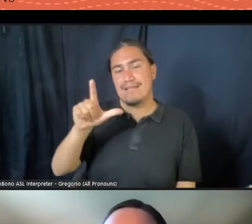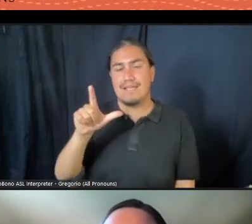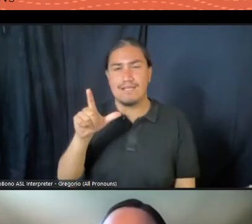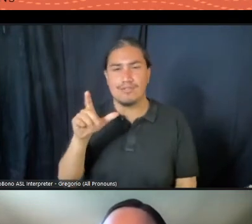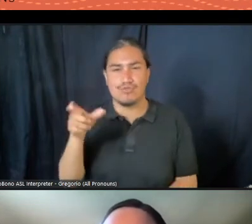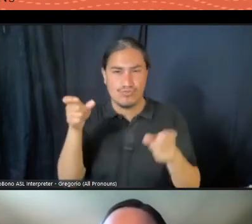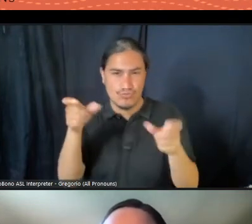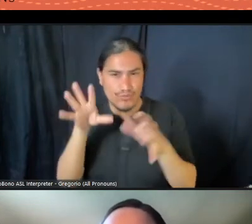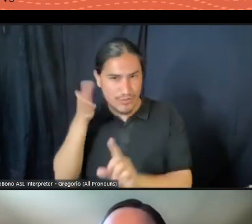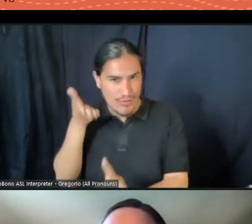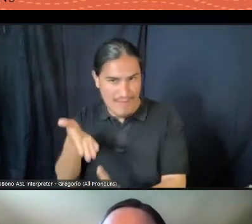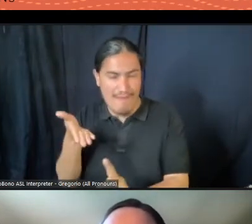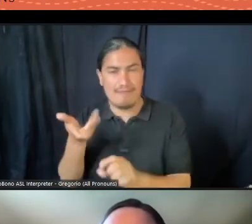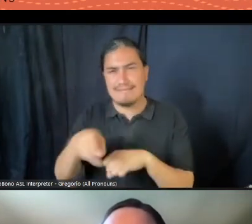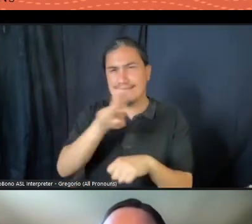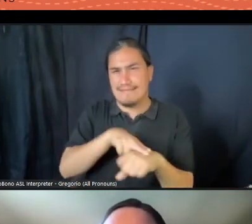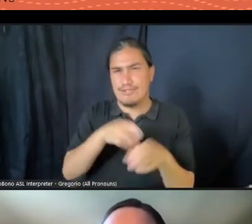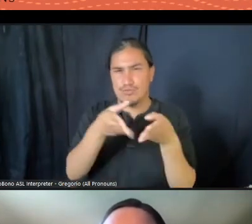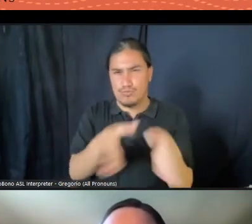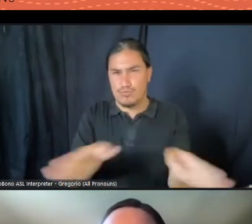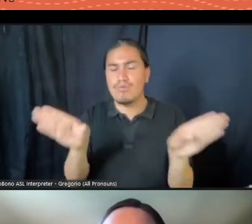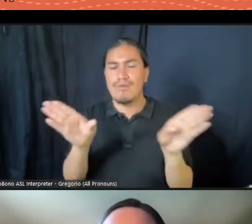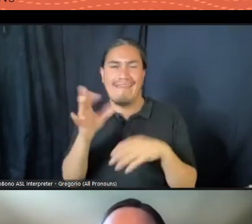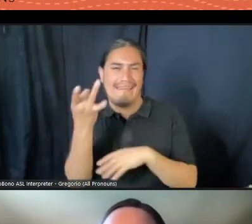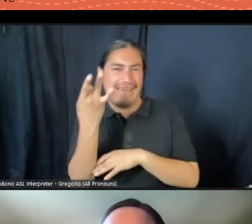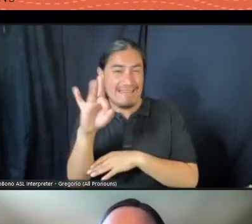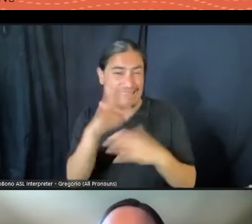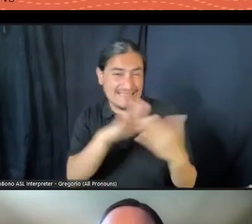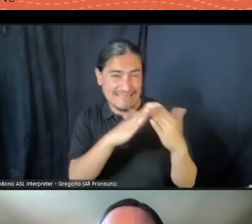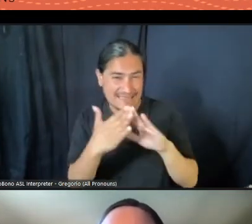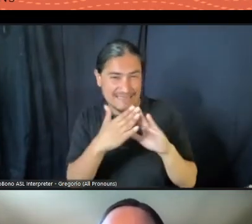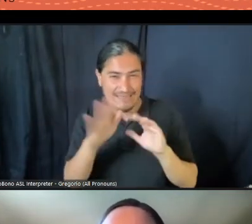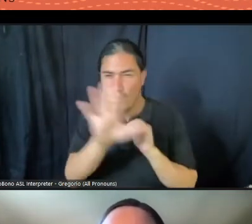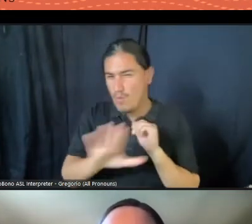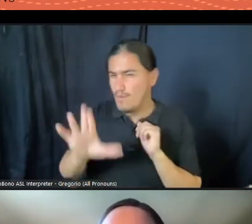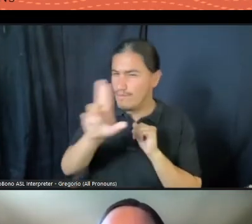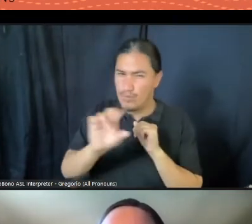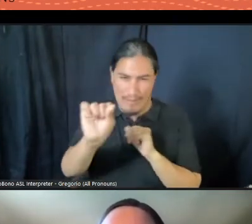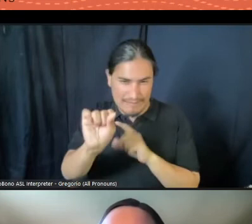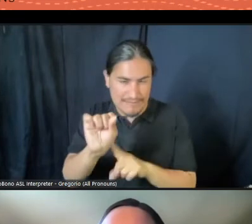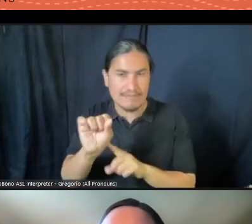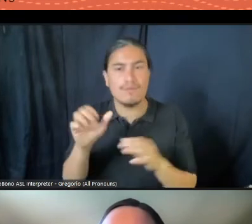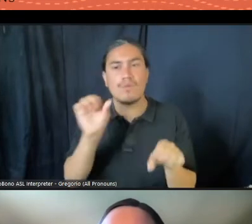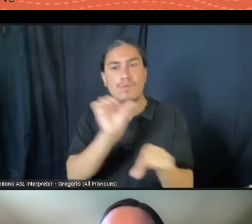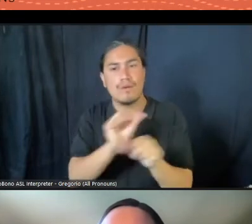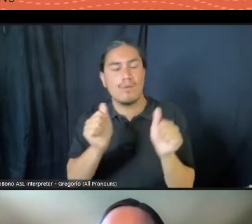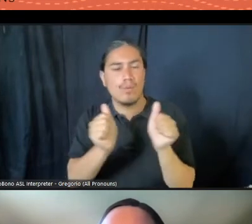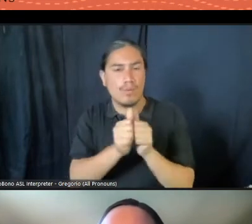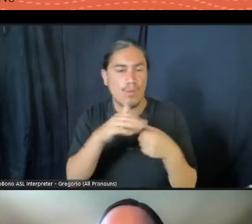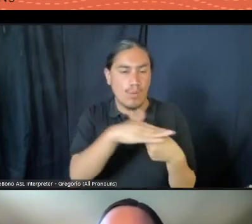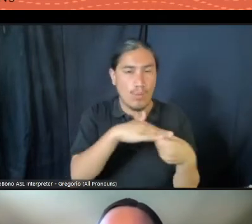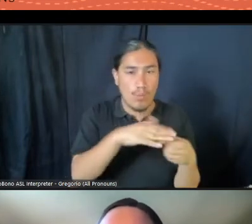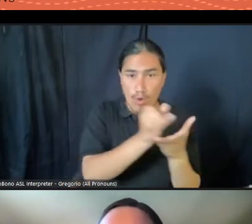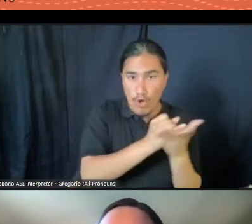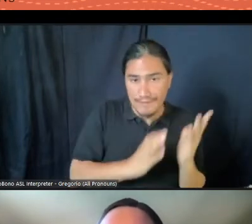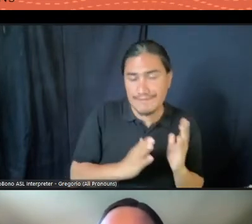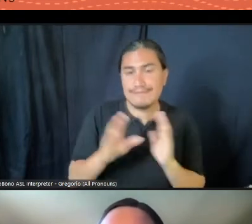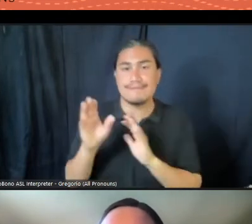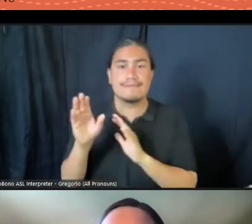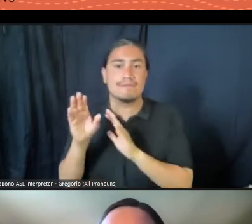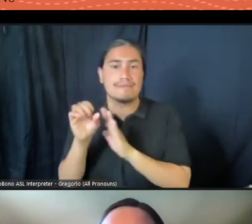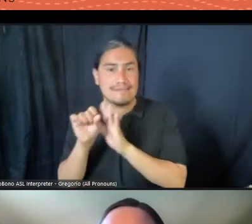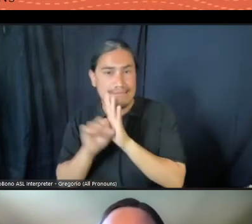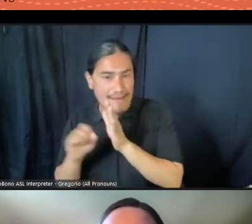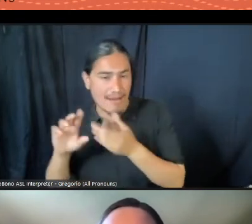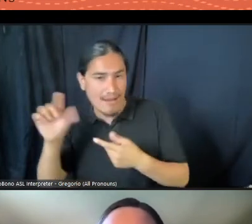It's a national initiative. It's 18 cities around the U.S. It's a collaboration between local artists, local municipal government, and local